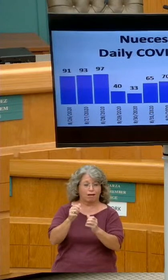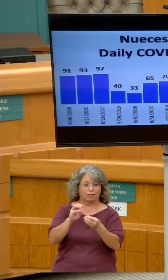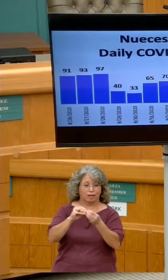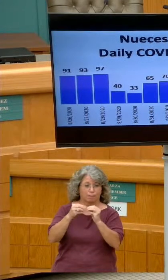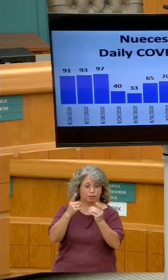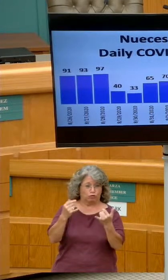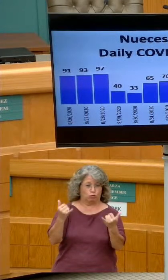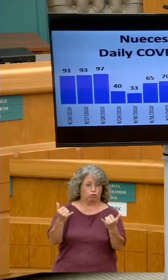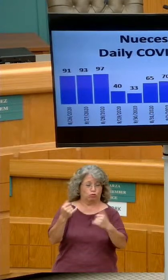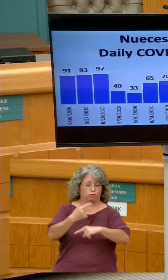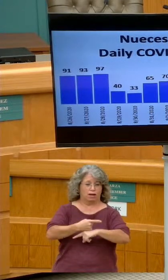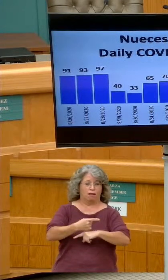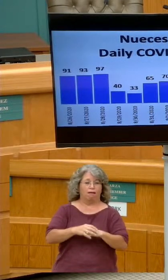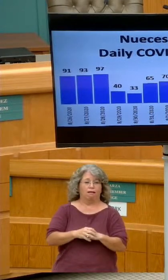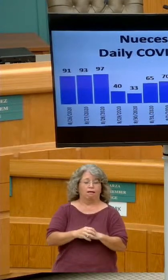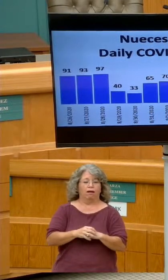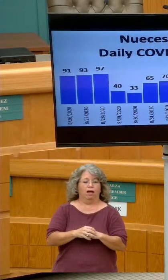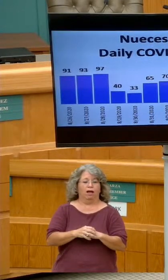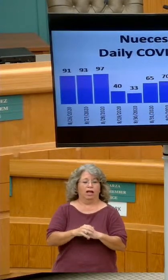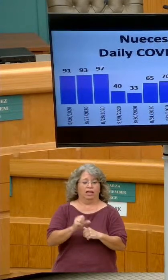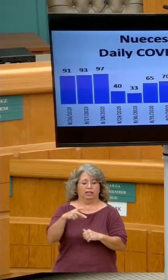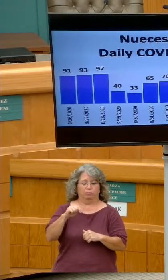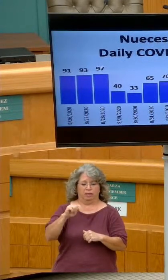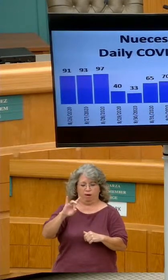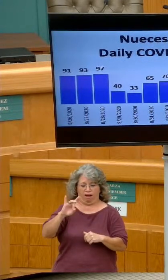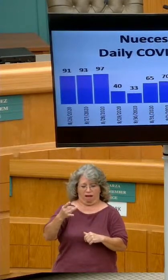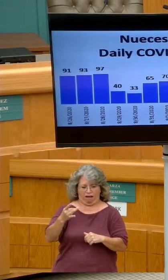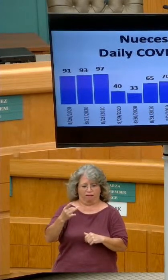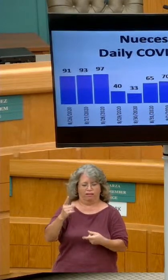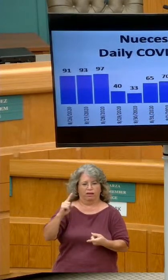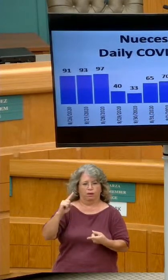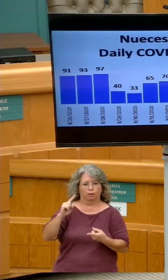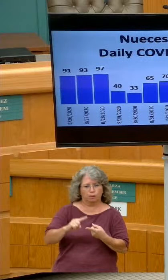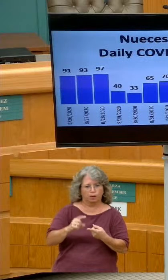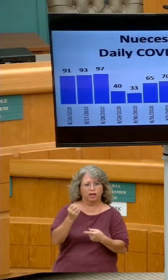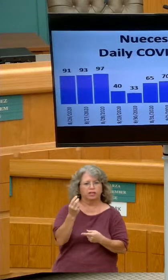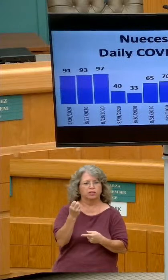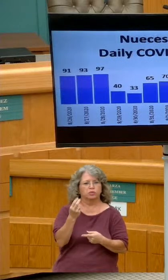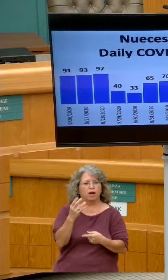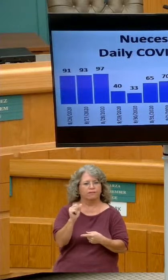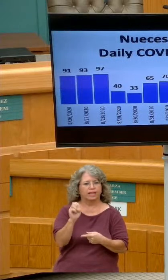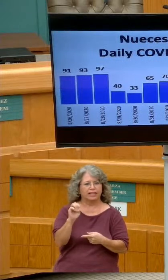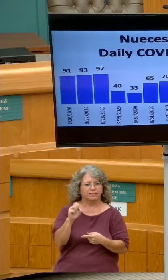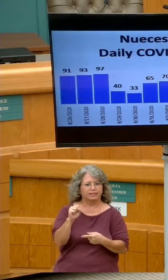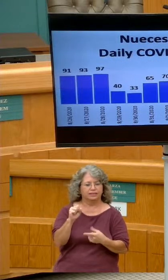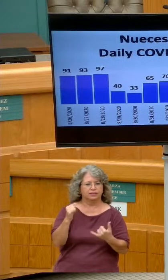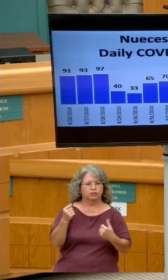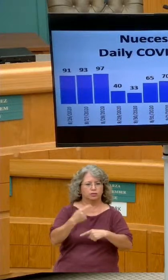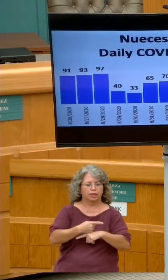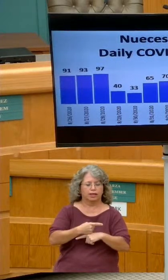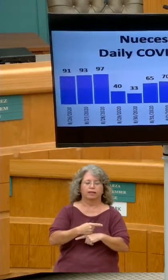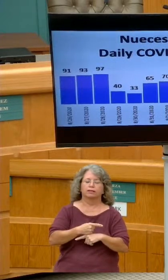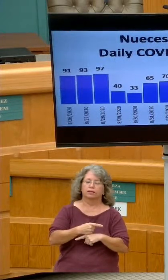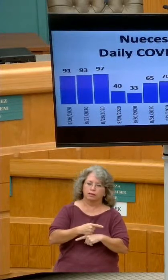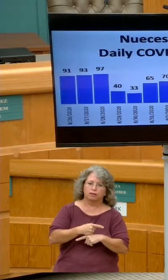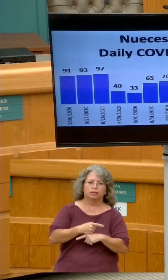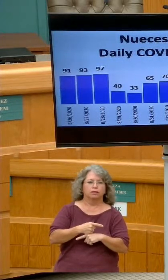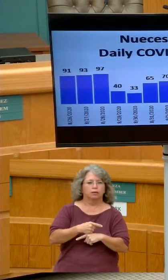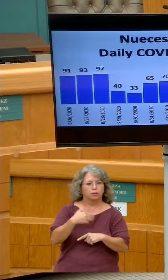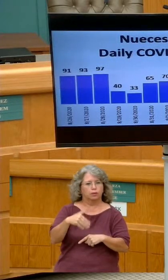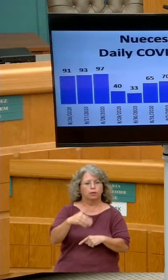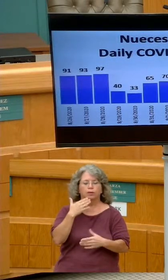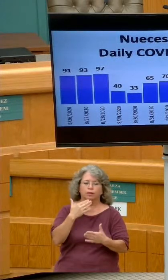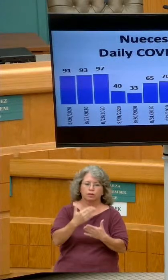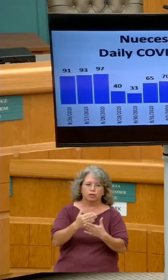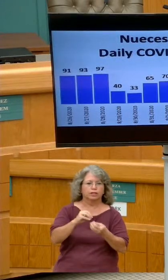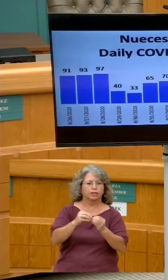for today, September the 8th, have dropped to 12 cases today, which is a really good thing. We've really needed